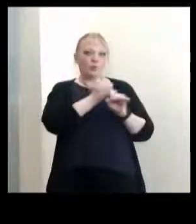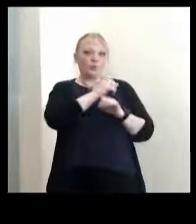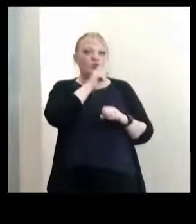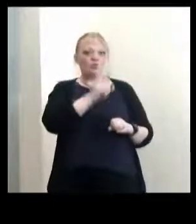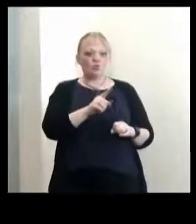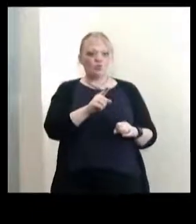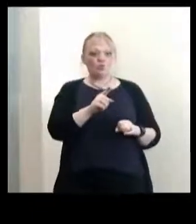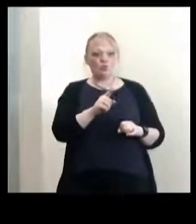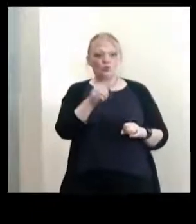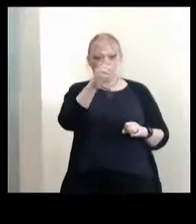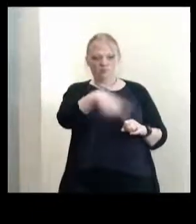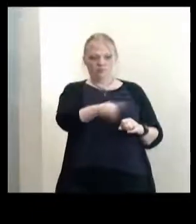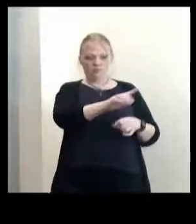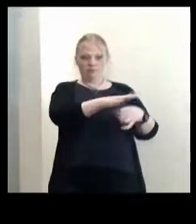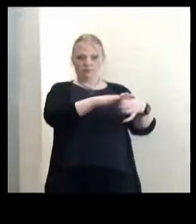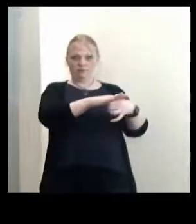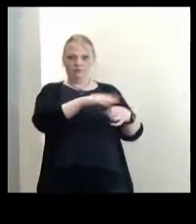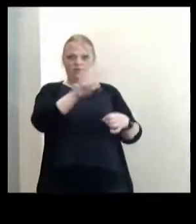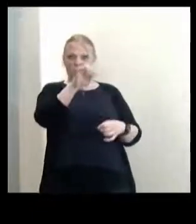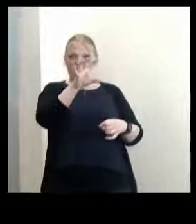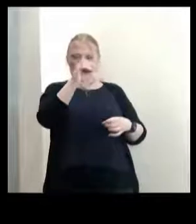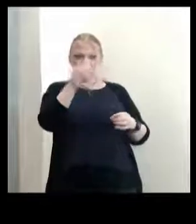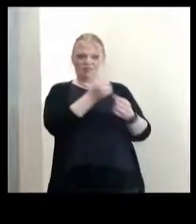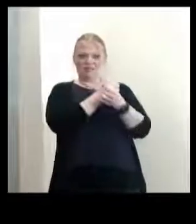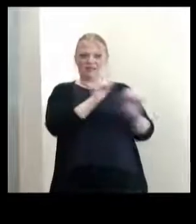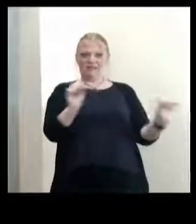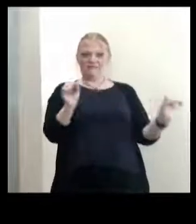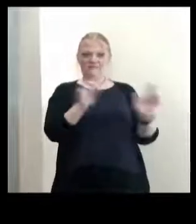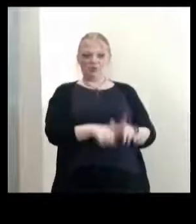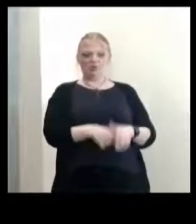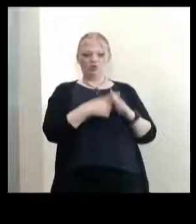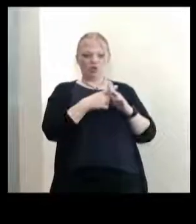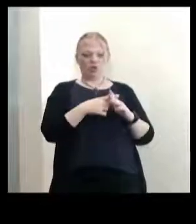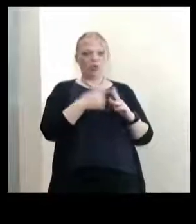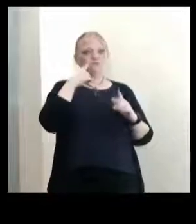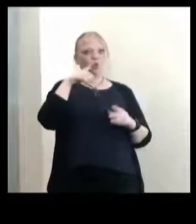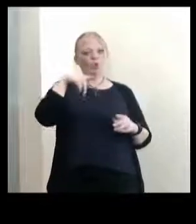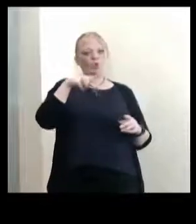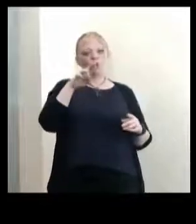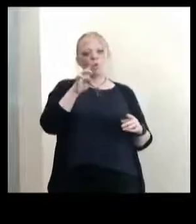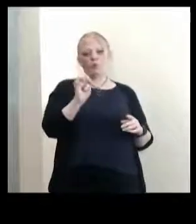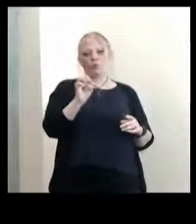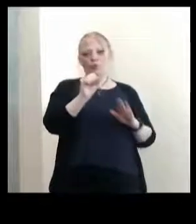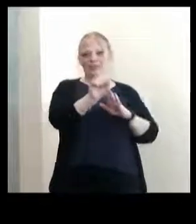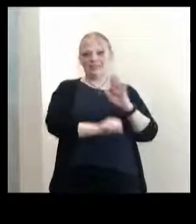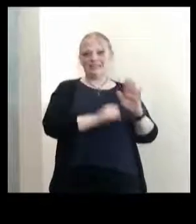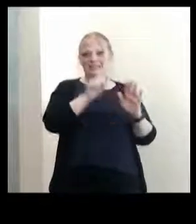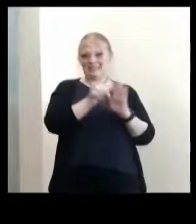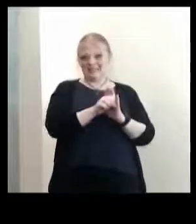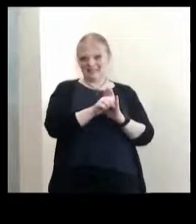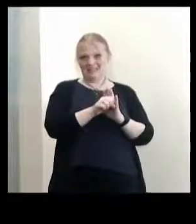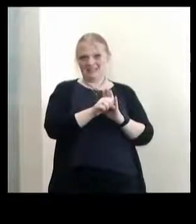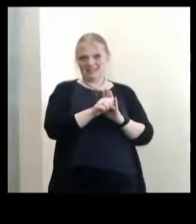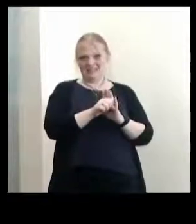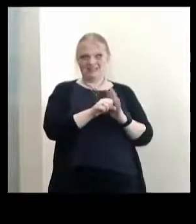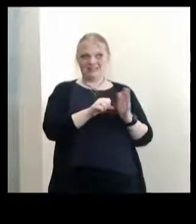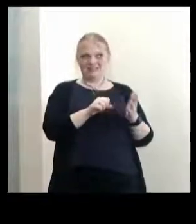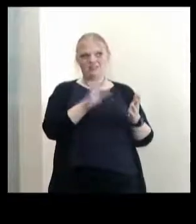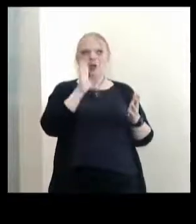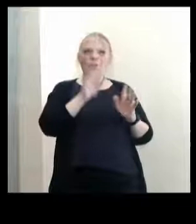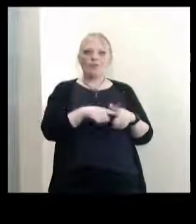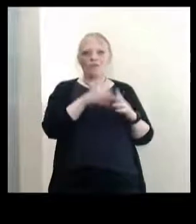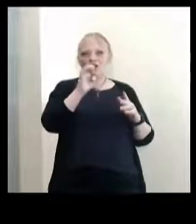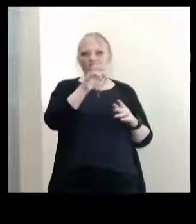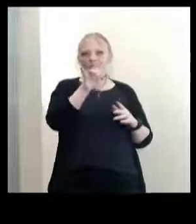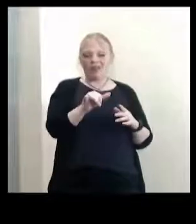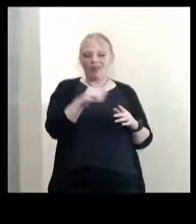that site is 100% safe, starting for the preseason, which of course would go into effect in July. The reason I'm talking about it